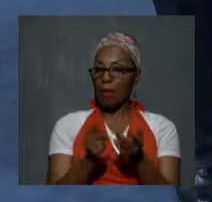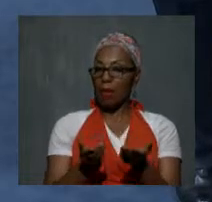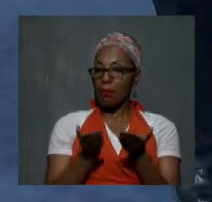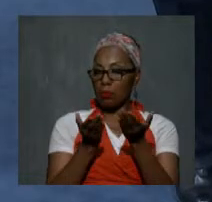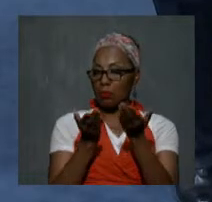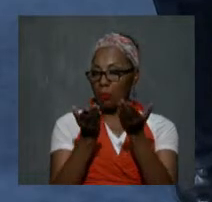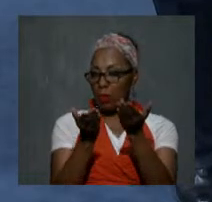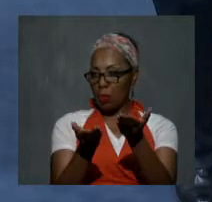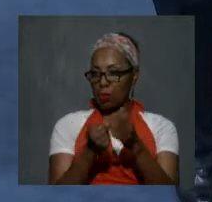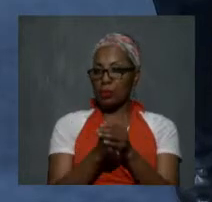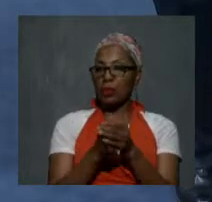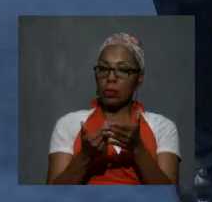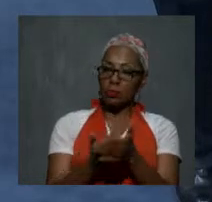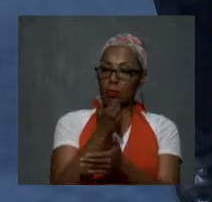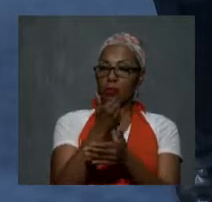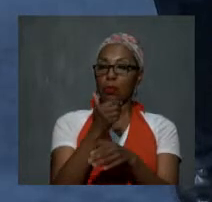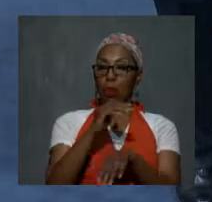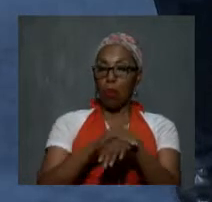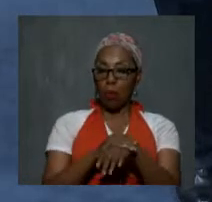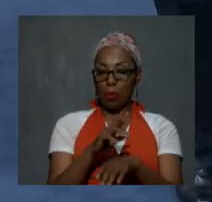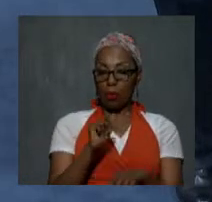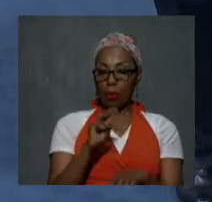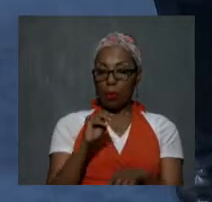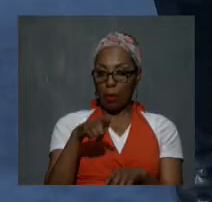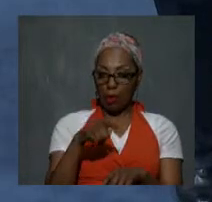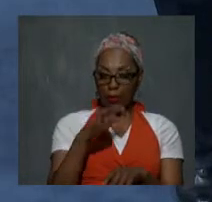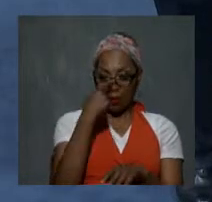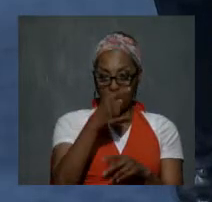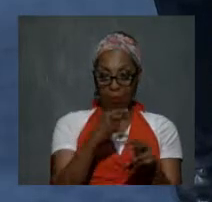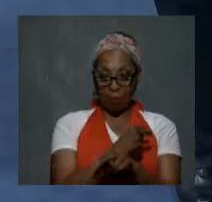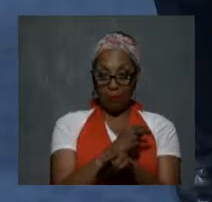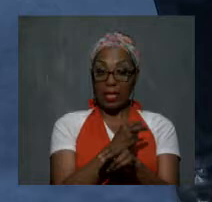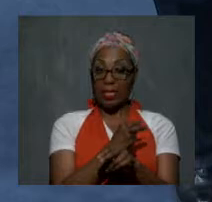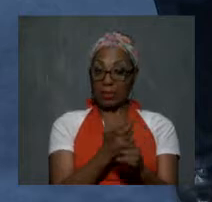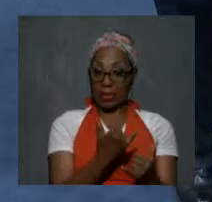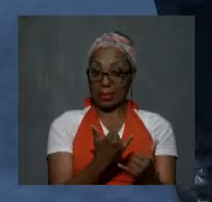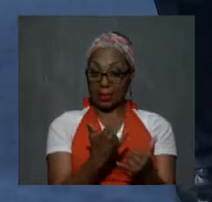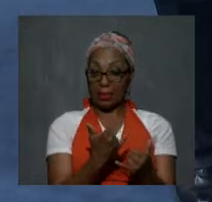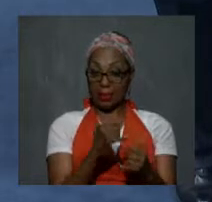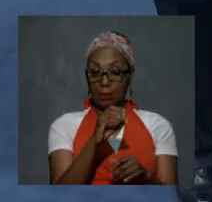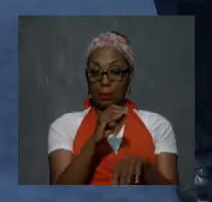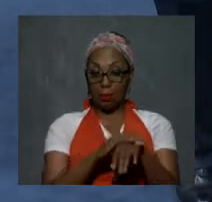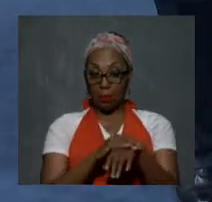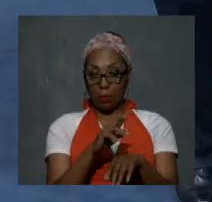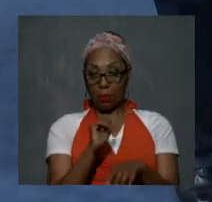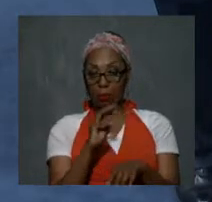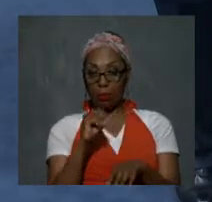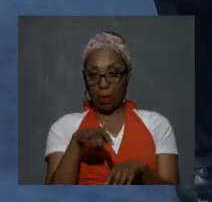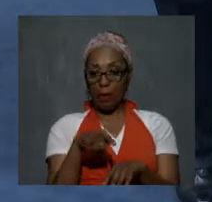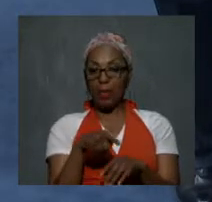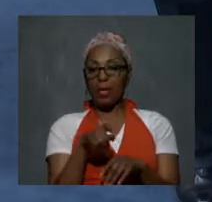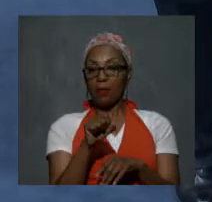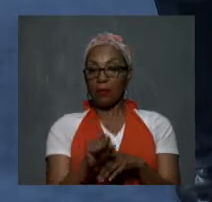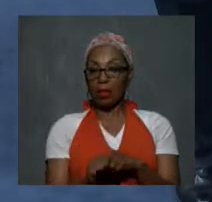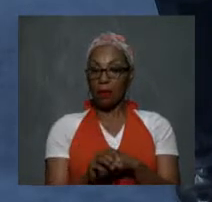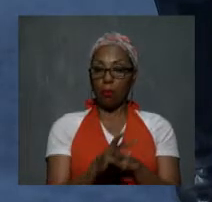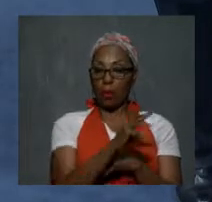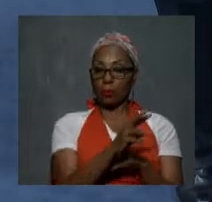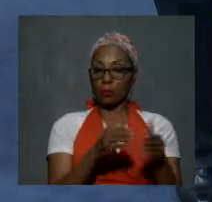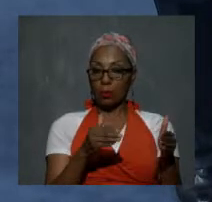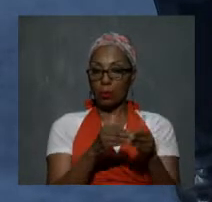proposed new on-ramp at the interstate. The existing on-ramp at Bluebird at the southwest